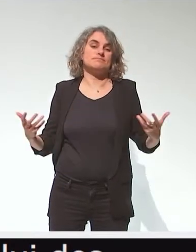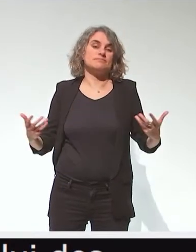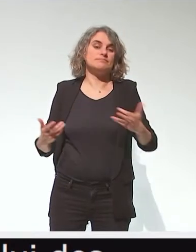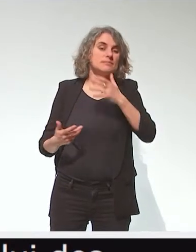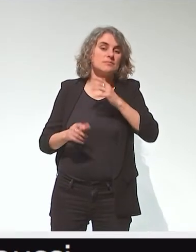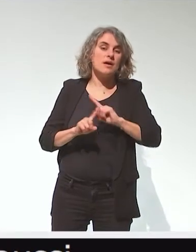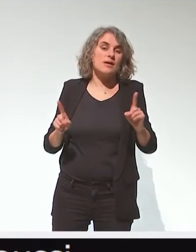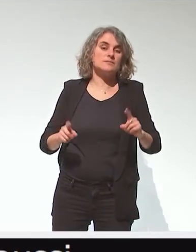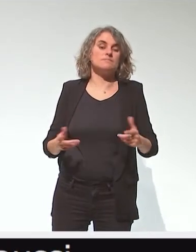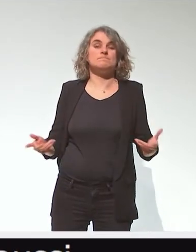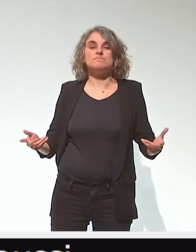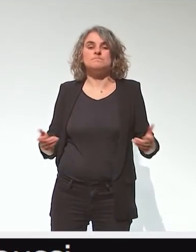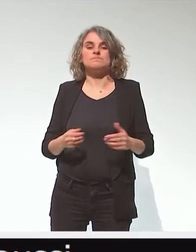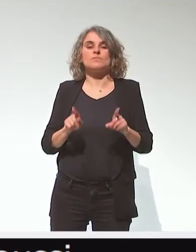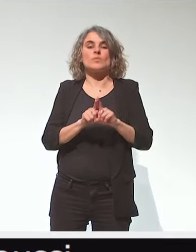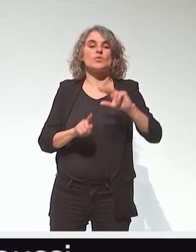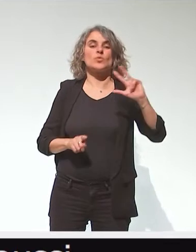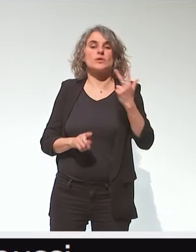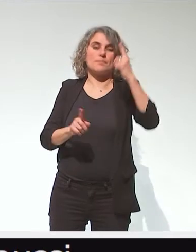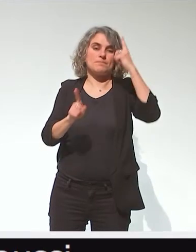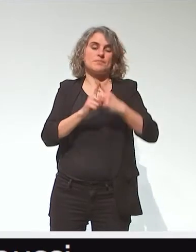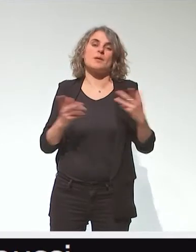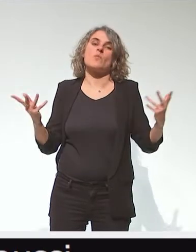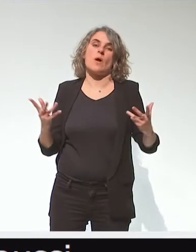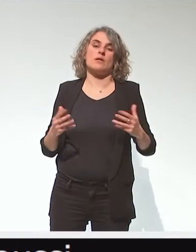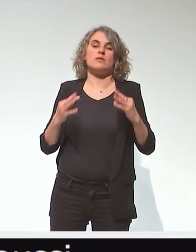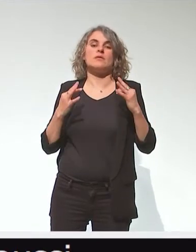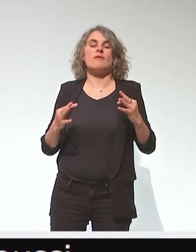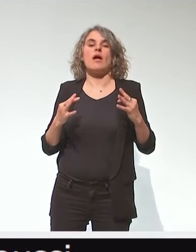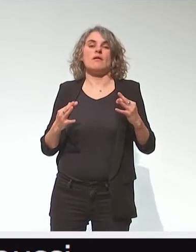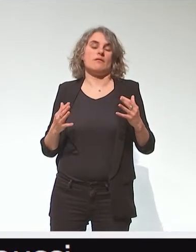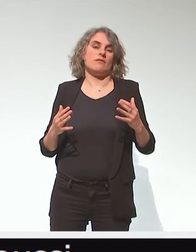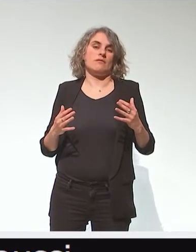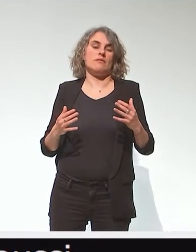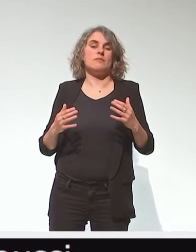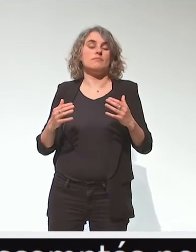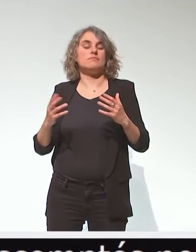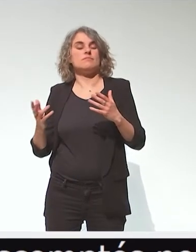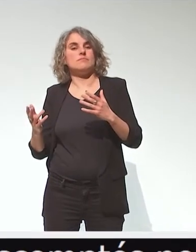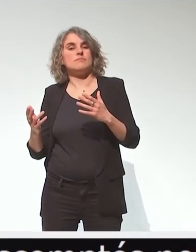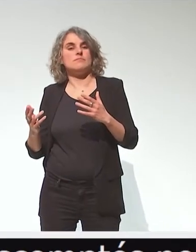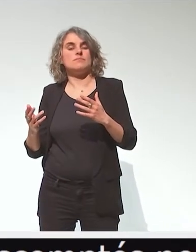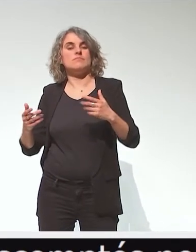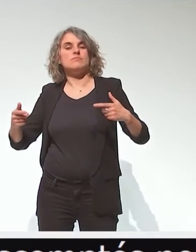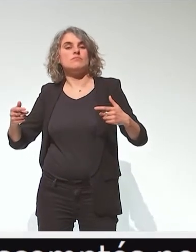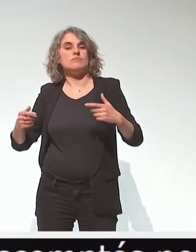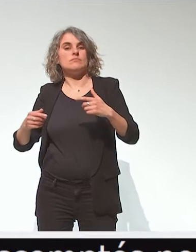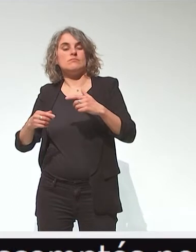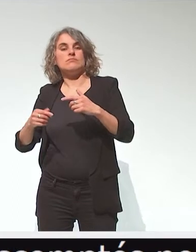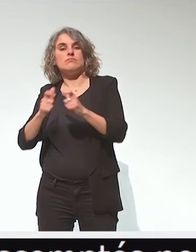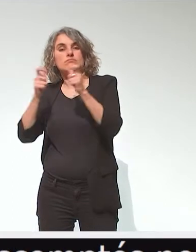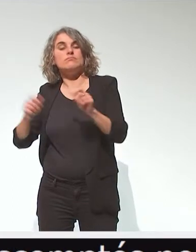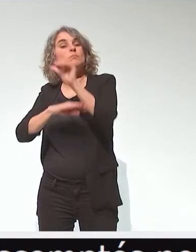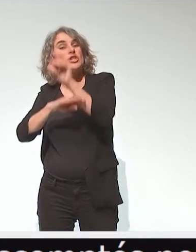whether the results are where they should be. And then another point, of course, is that of creating bridges